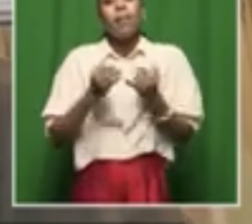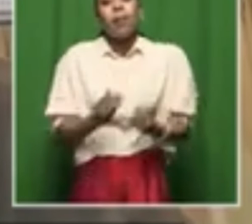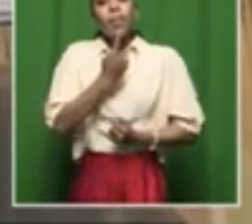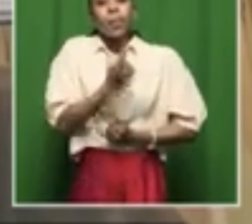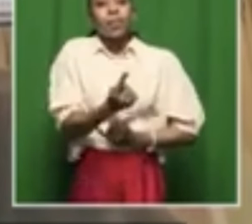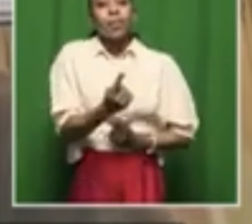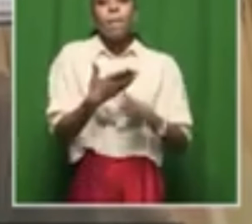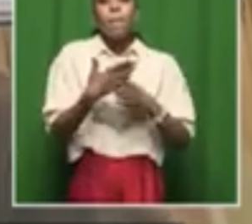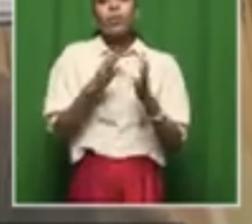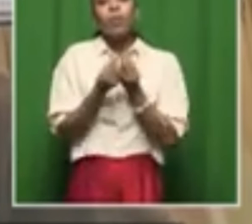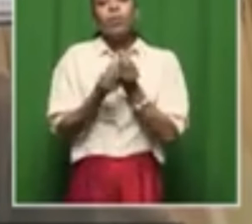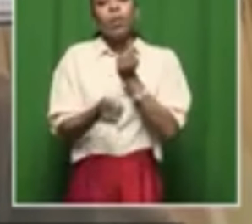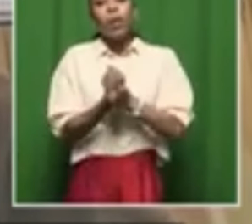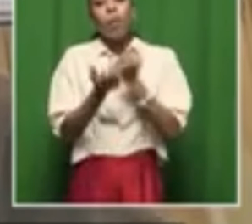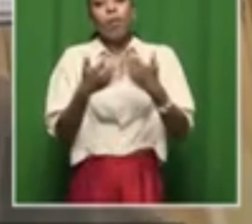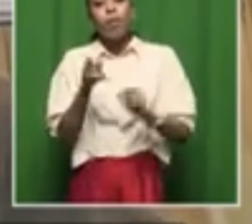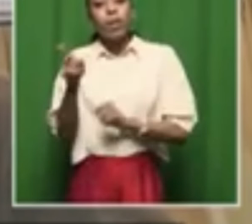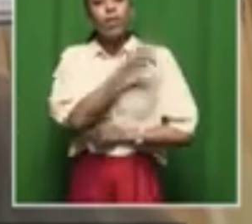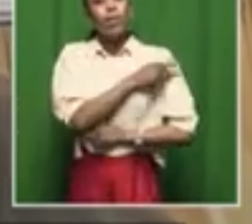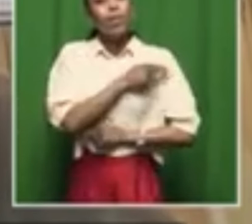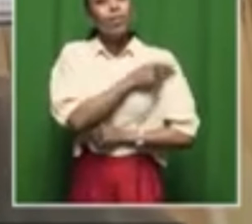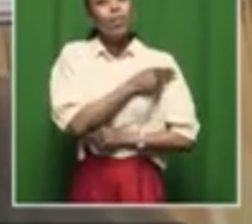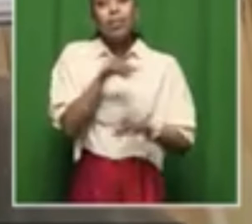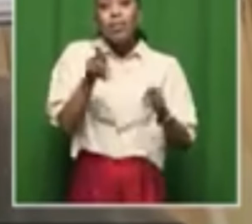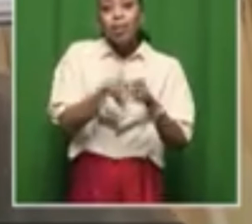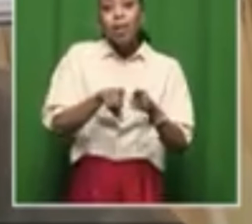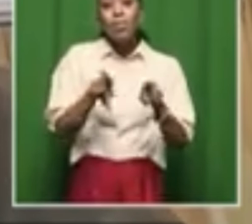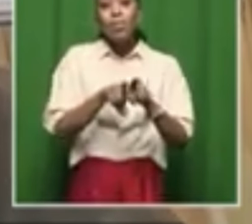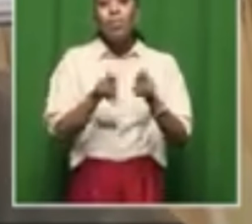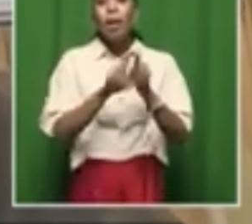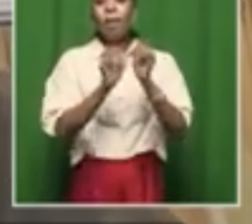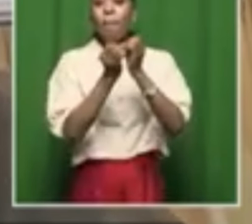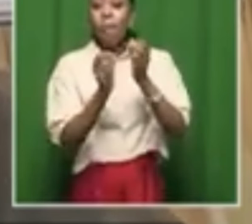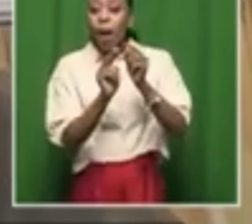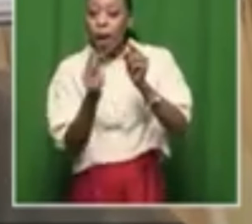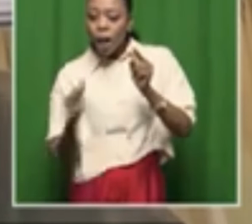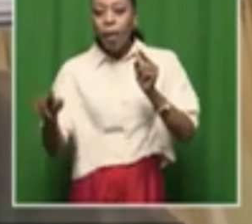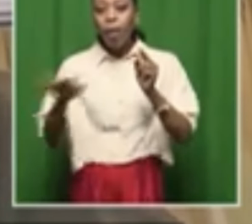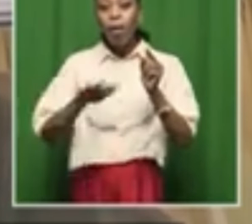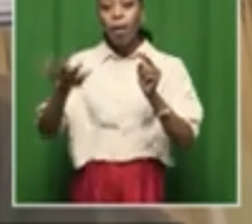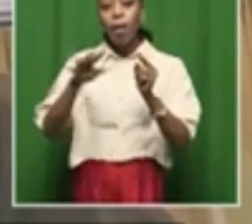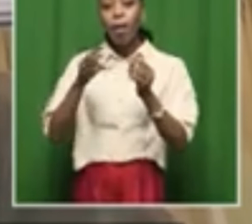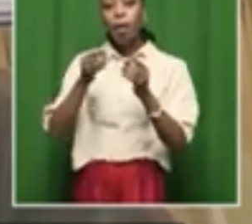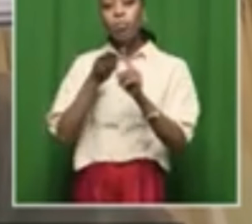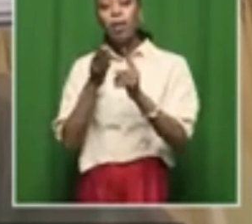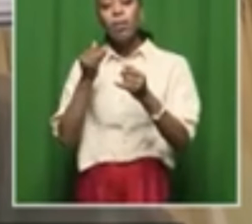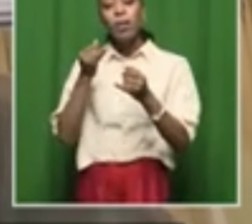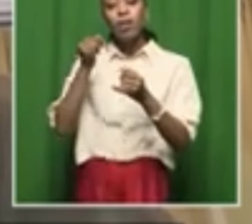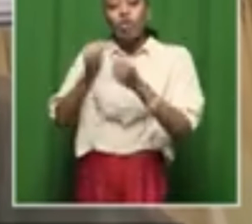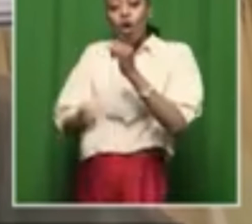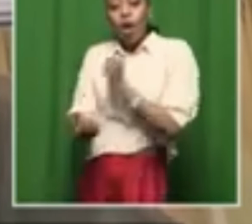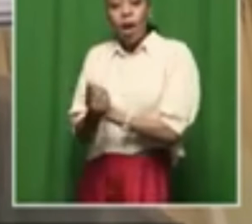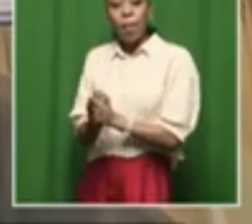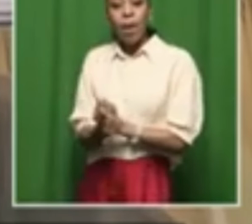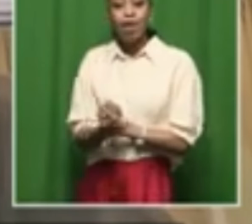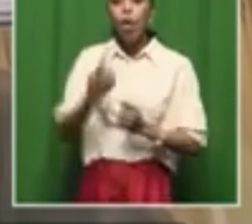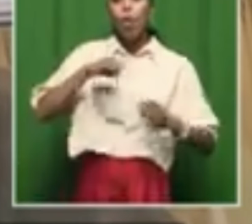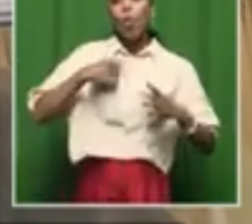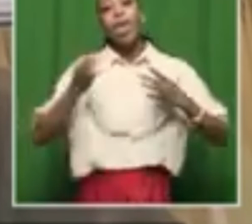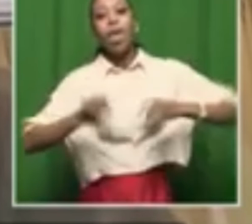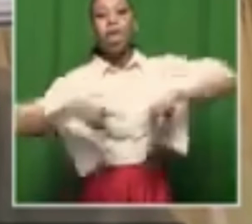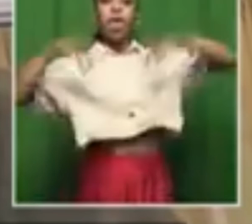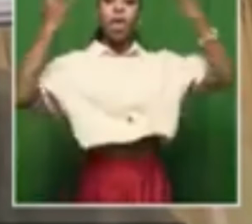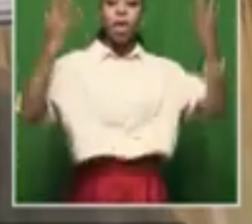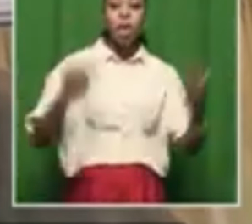because of what happened in Helen Josephs and many other areas where something went wrong, we should not throw our